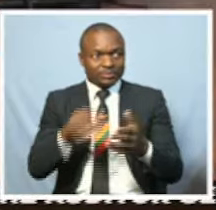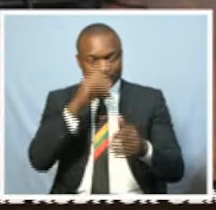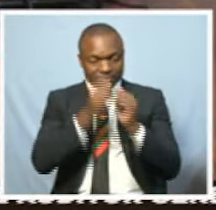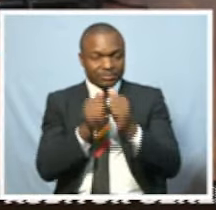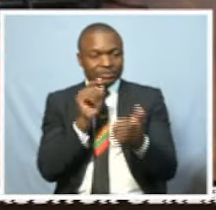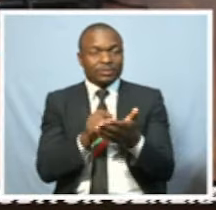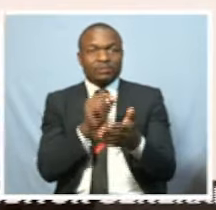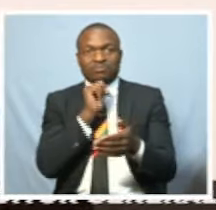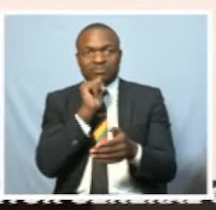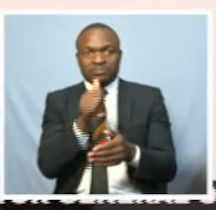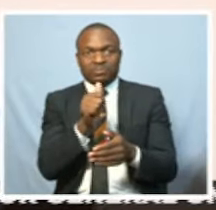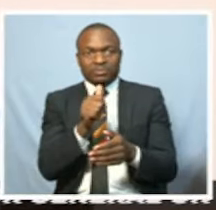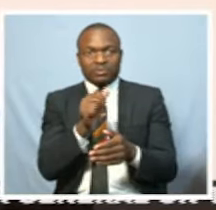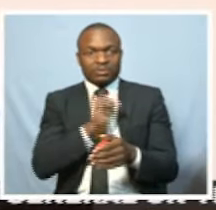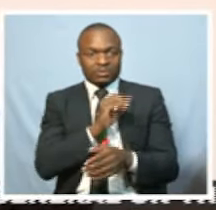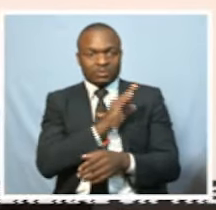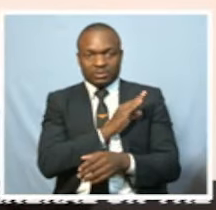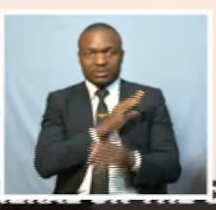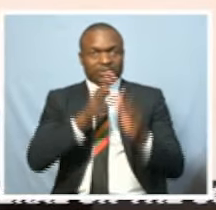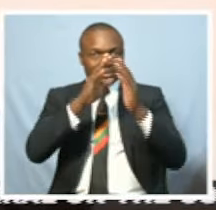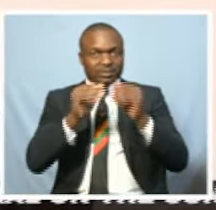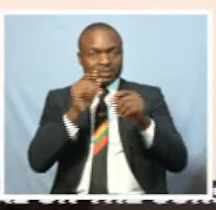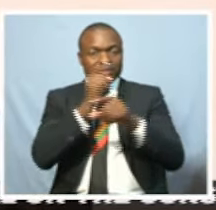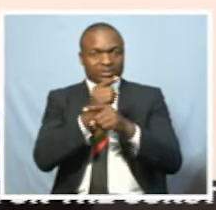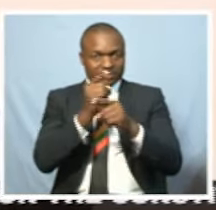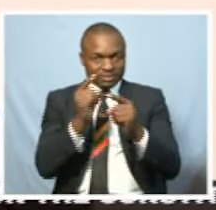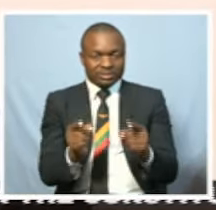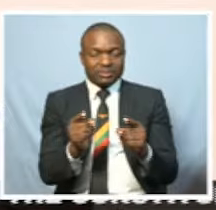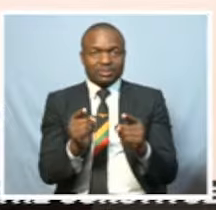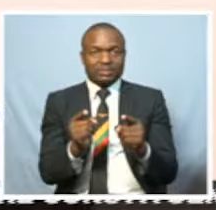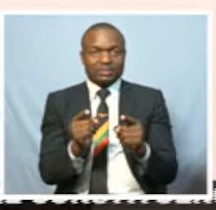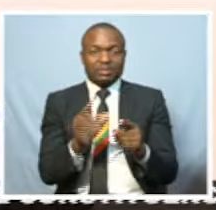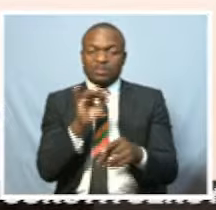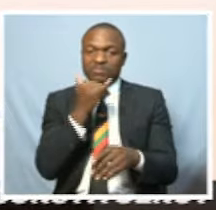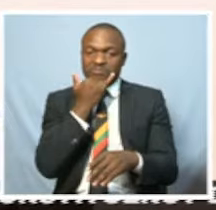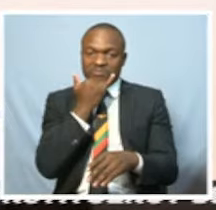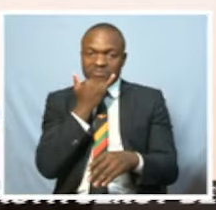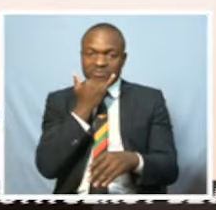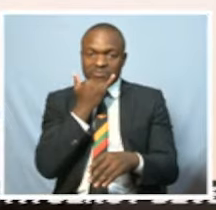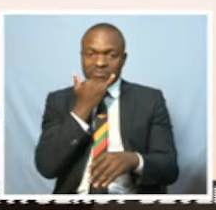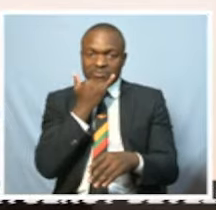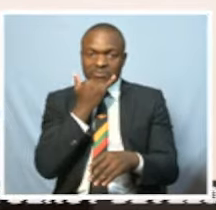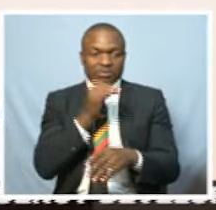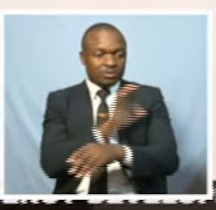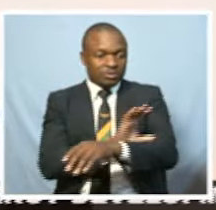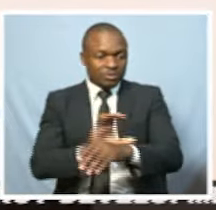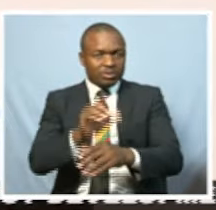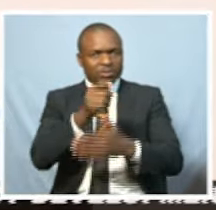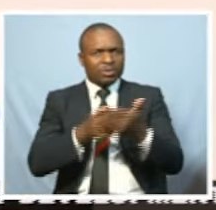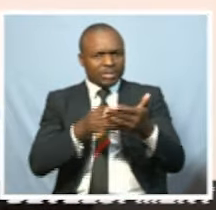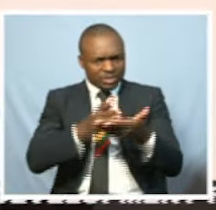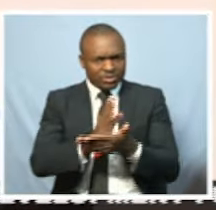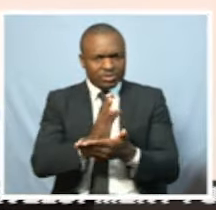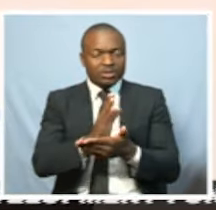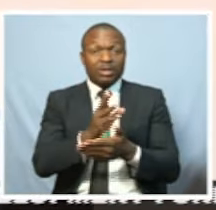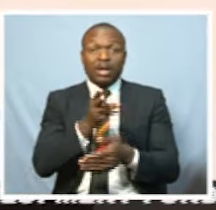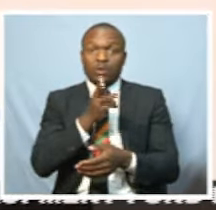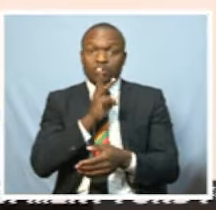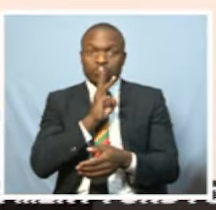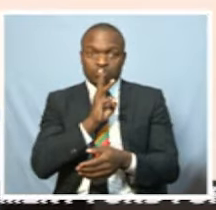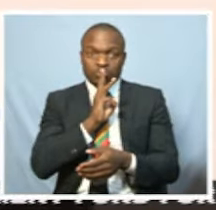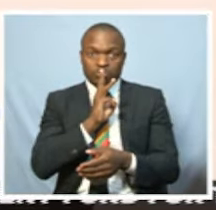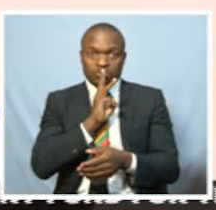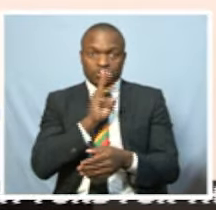was not, there was no staff house involved. It was just an error of a computer. So what is the new correction? Water scheme